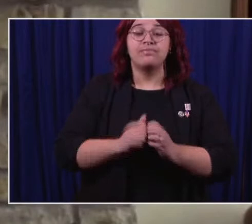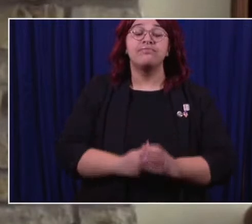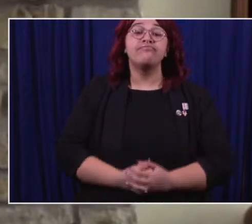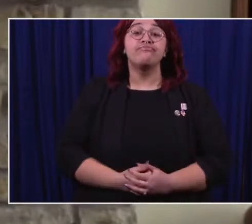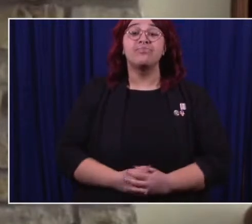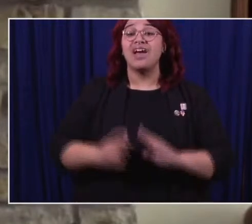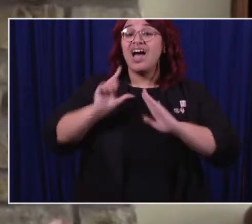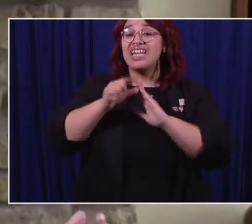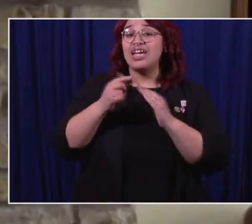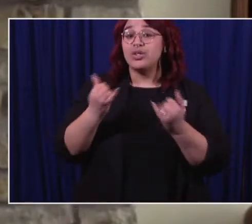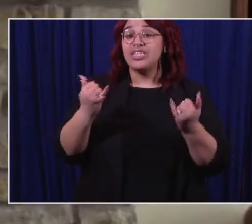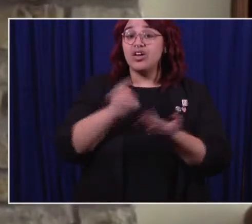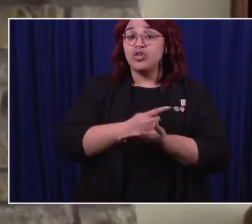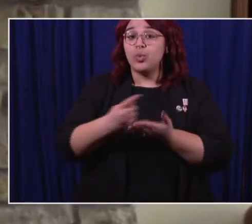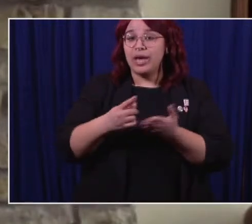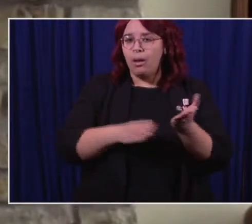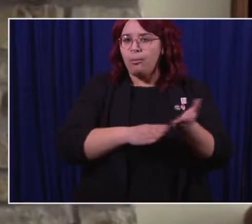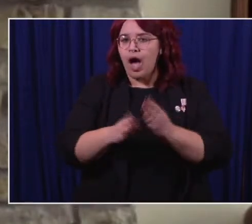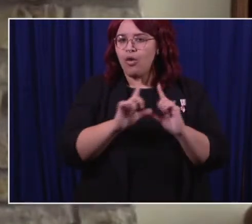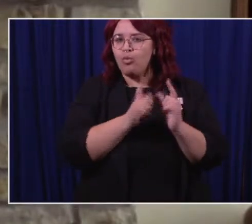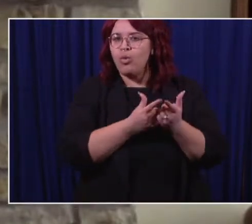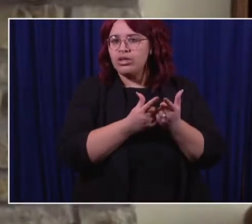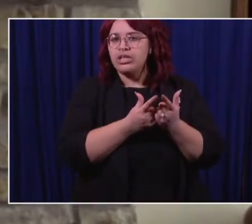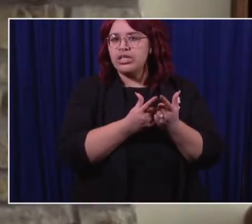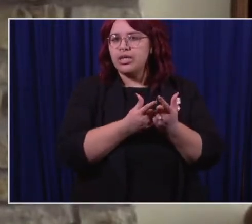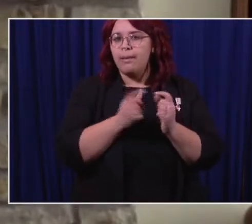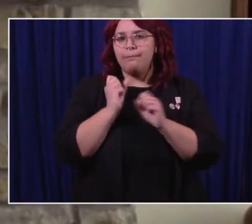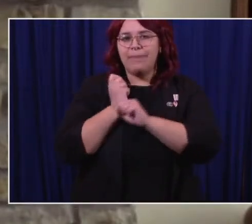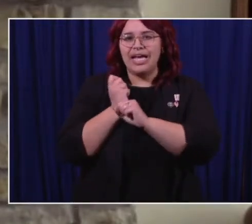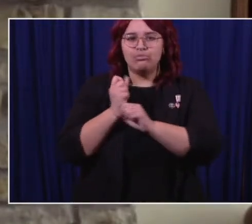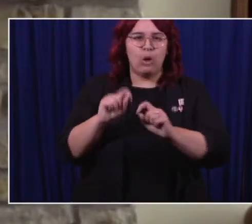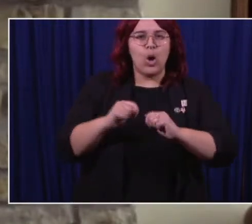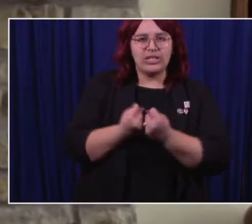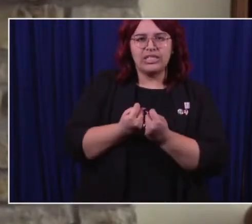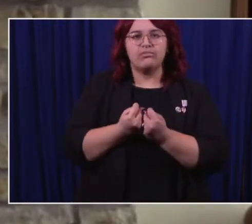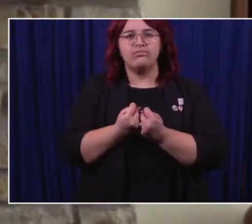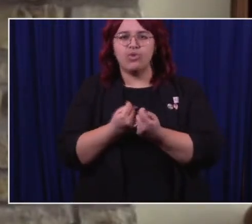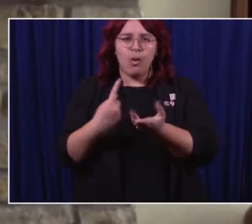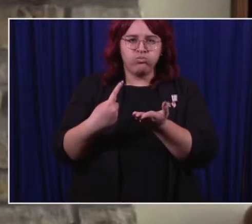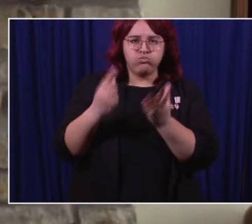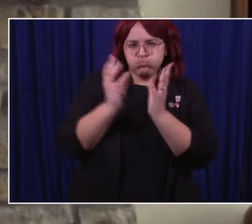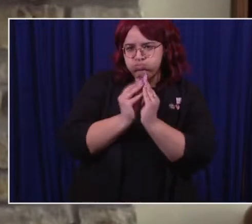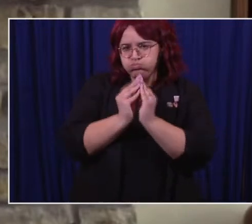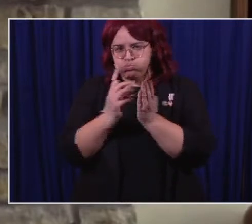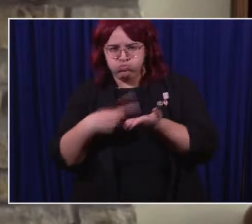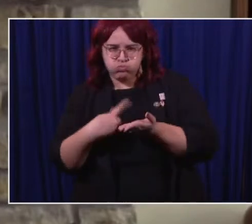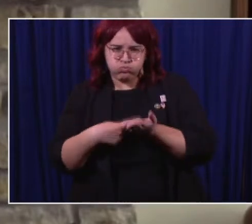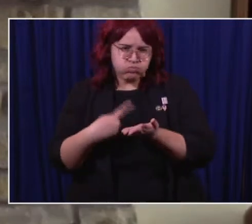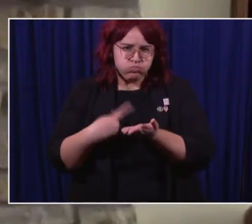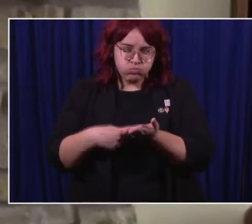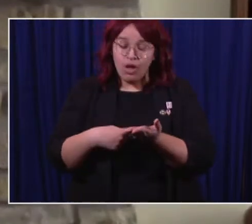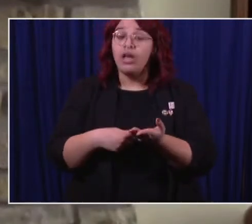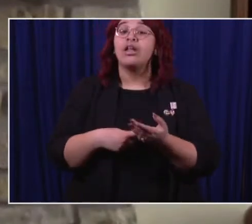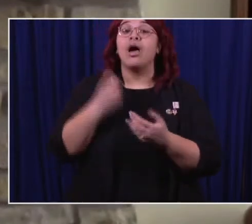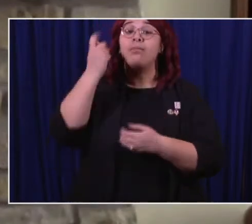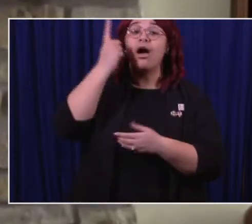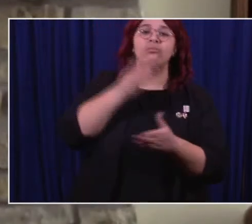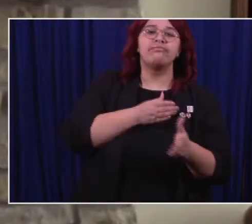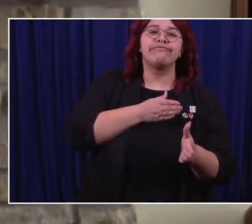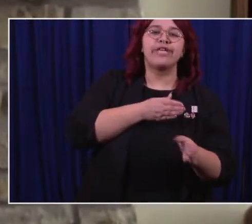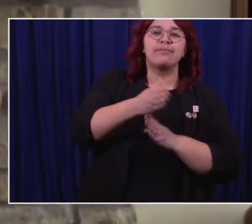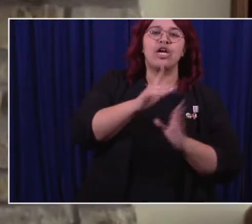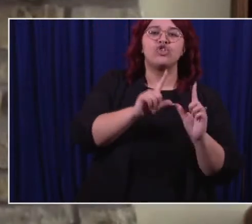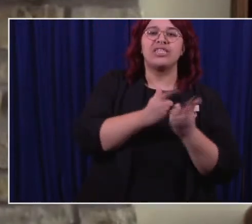with all the minor leagues. We've already had some pretty extensive discussion with the two major leagues team, the Indians and the Reds.